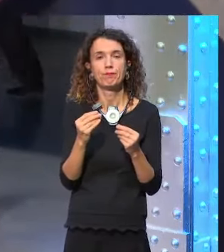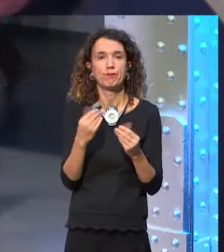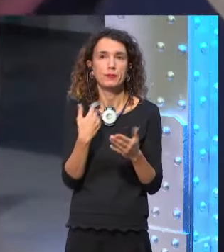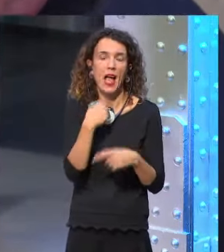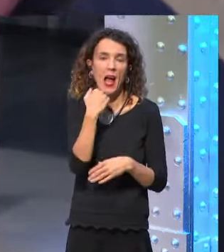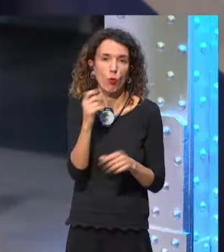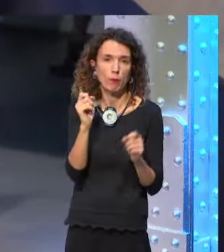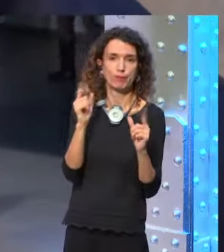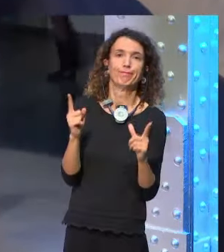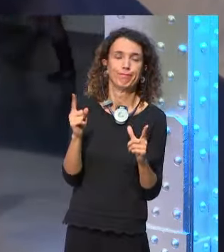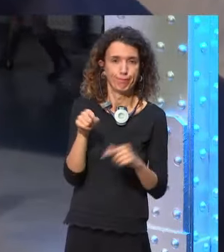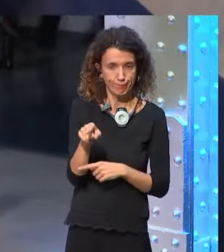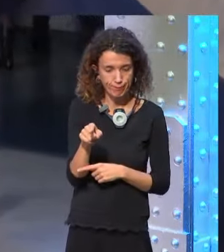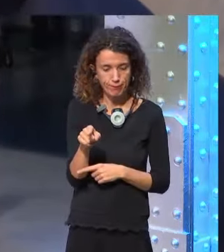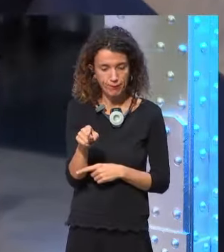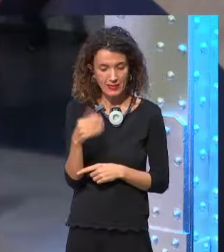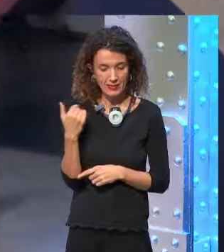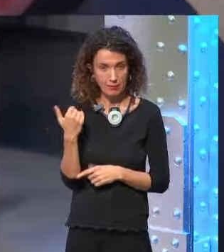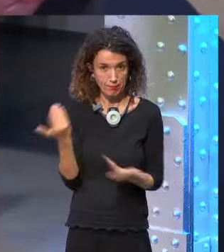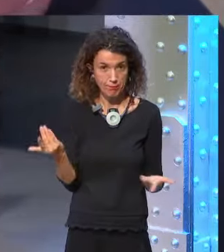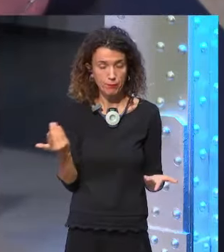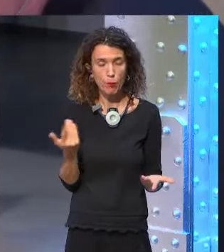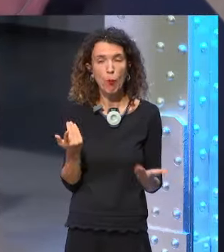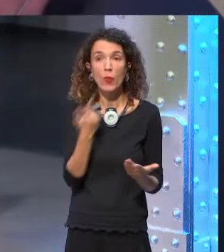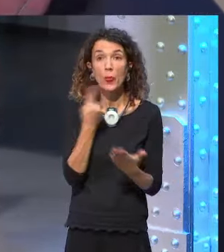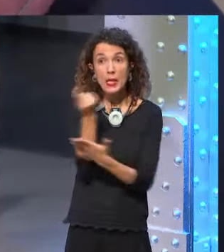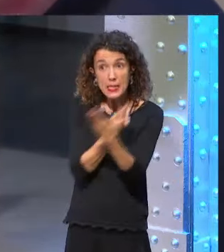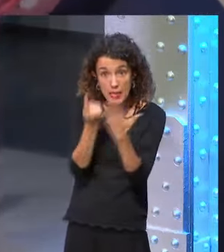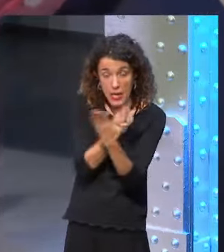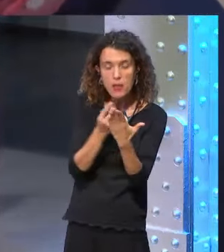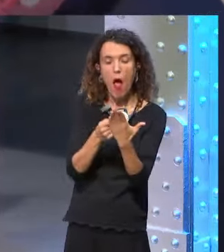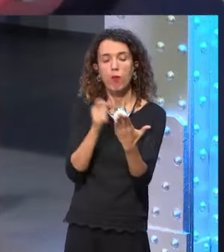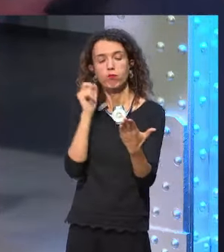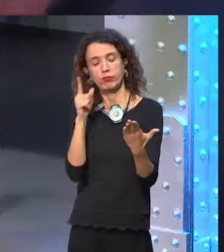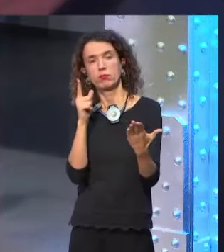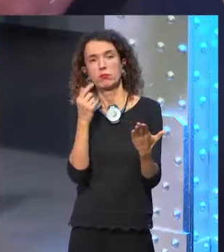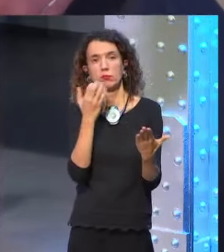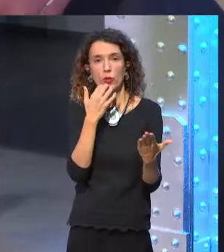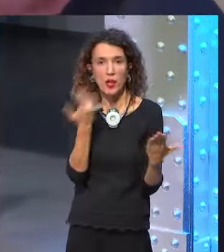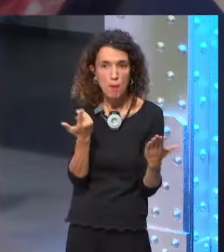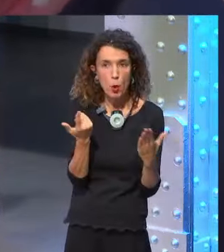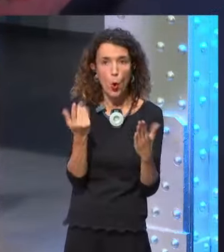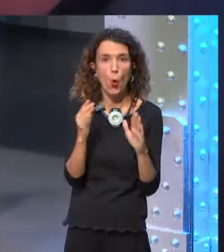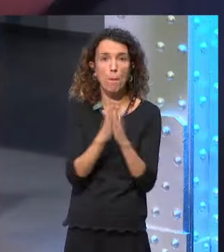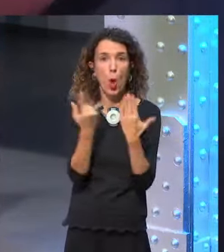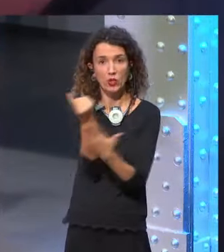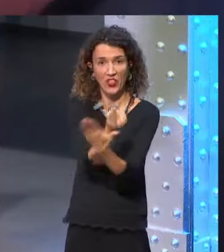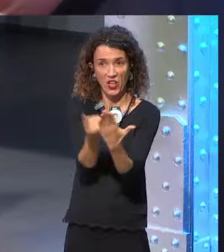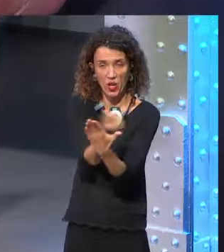you classically design something in your sketchbook, you have a very direct interrelation of what your hand does, what your mind thinks,